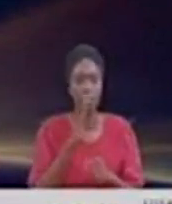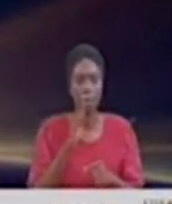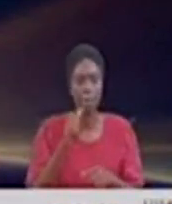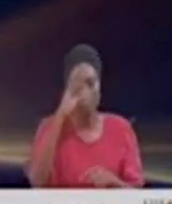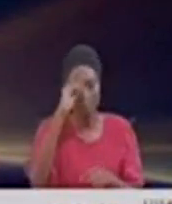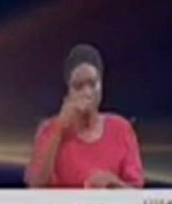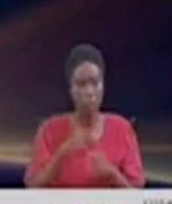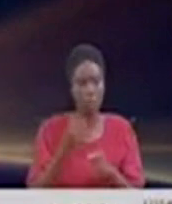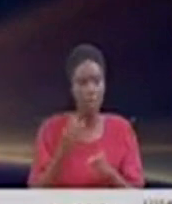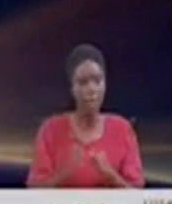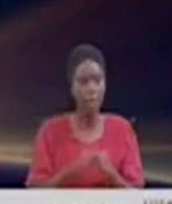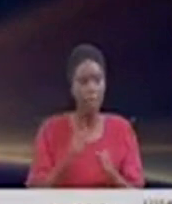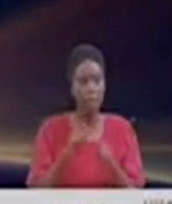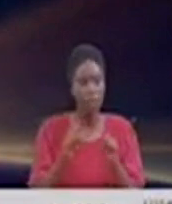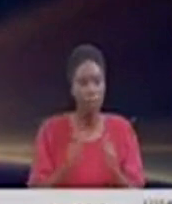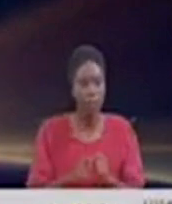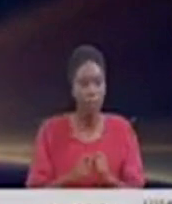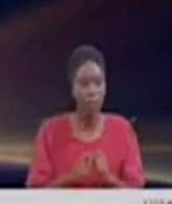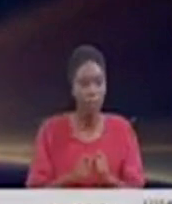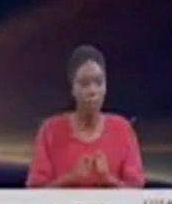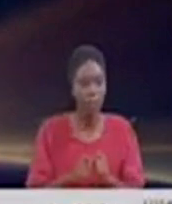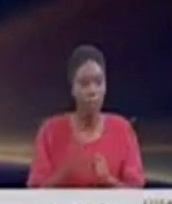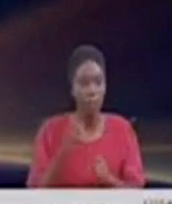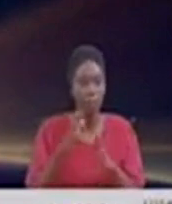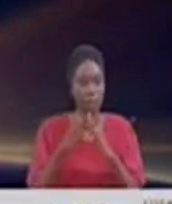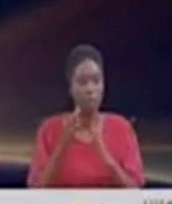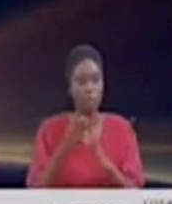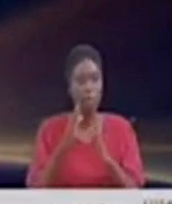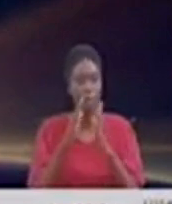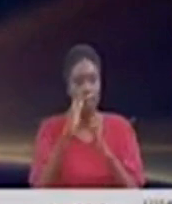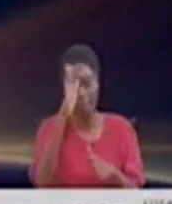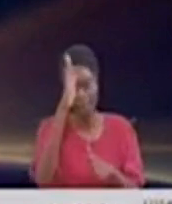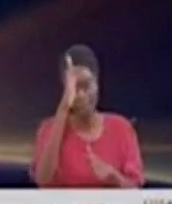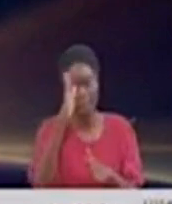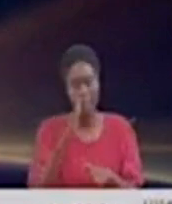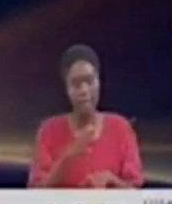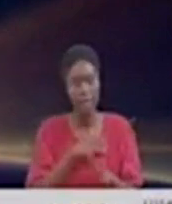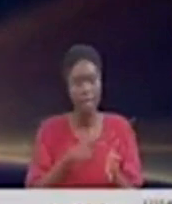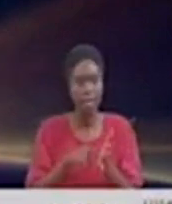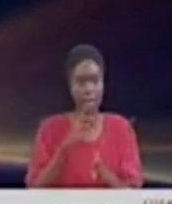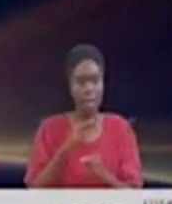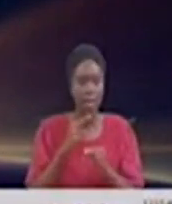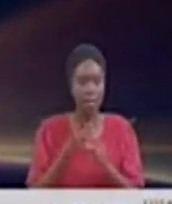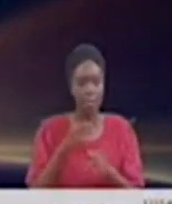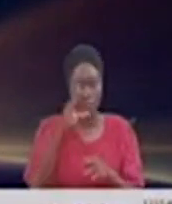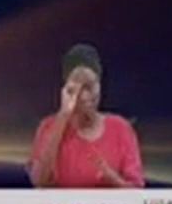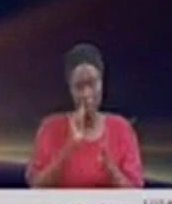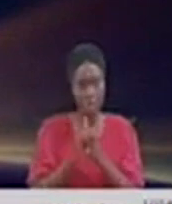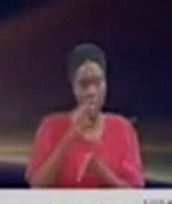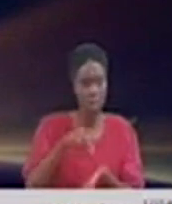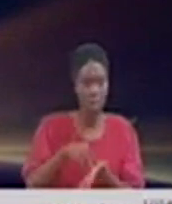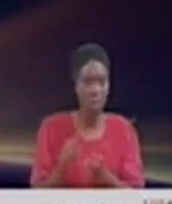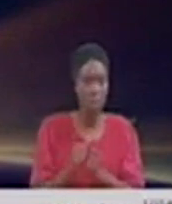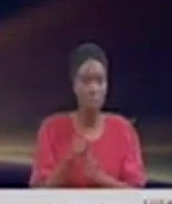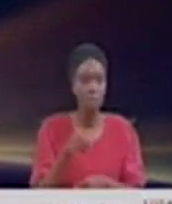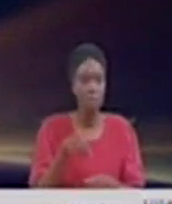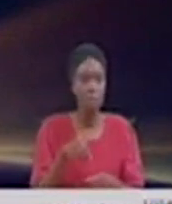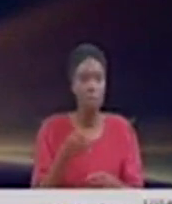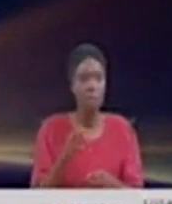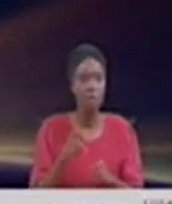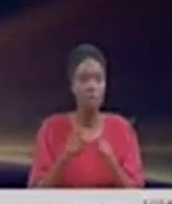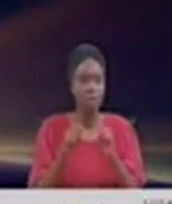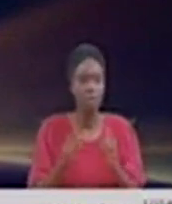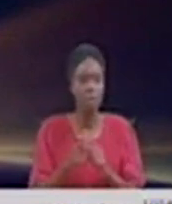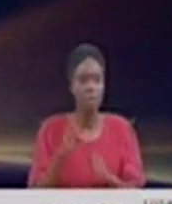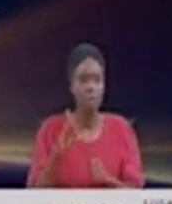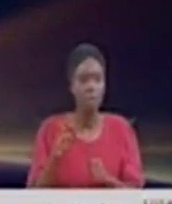every tribe, every one head of the house of his fathers. And these are the names of the men that shall stand with you.